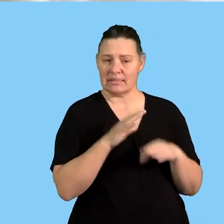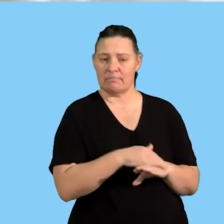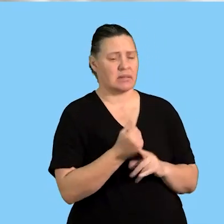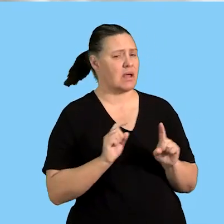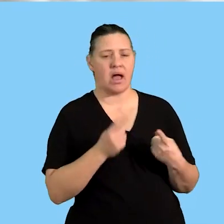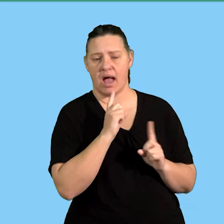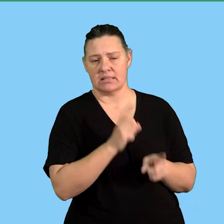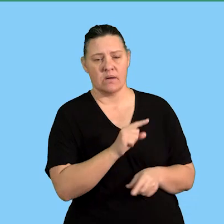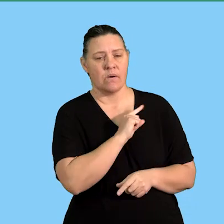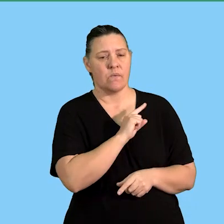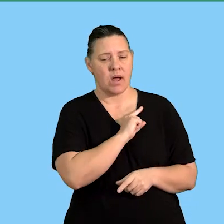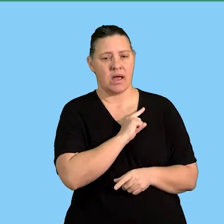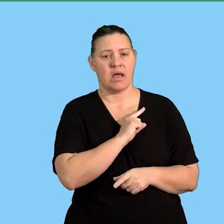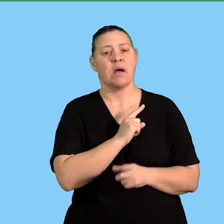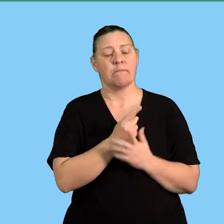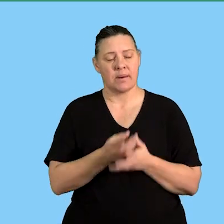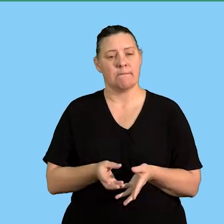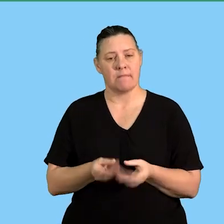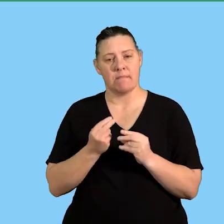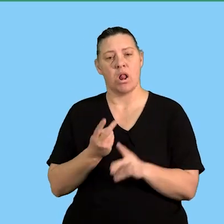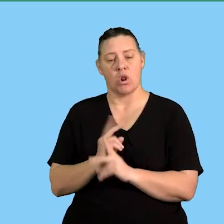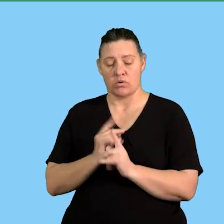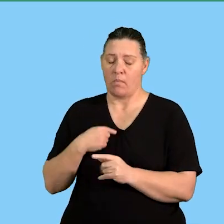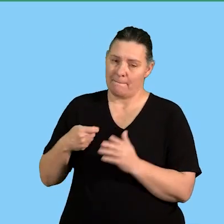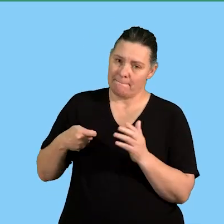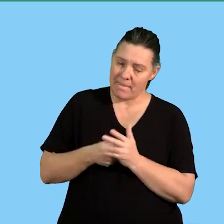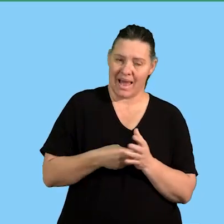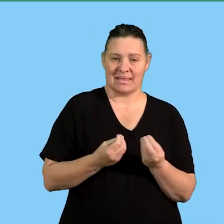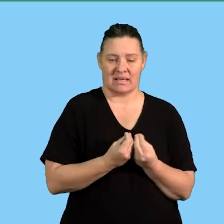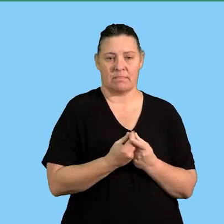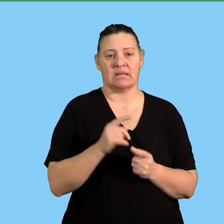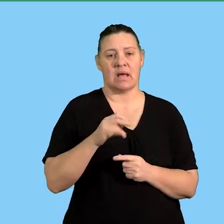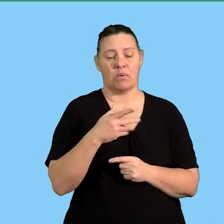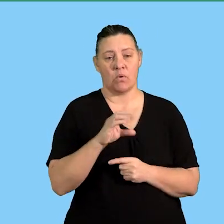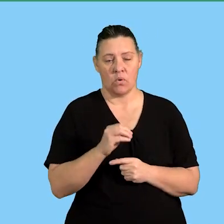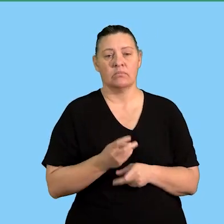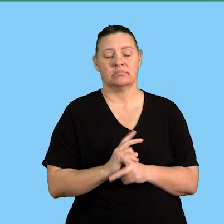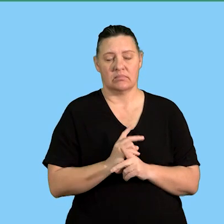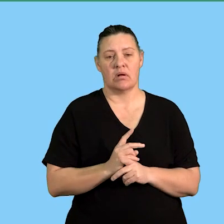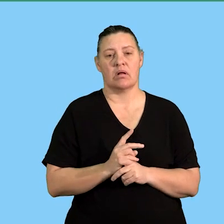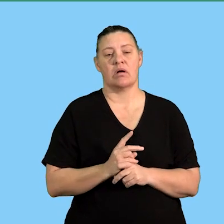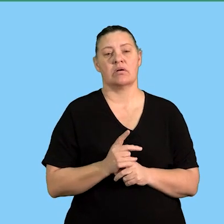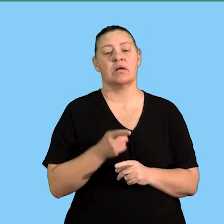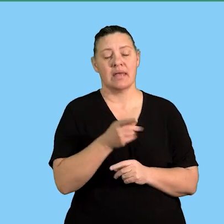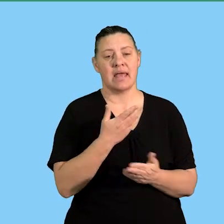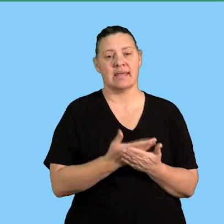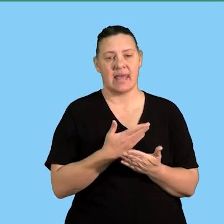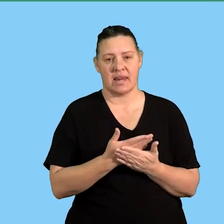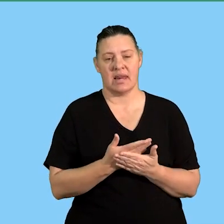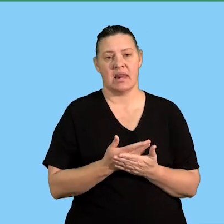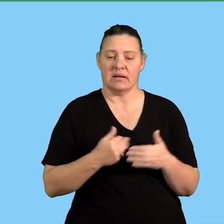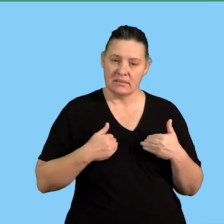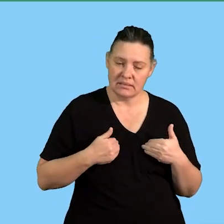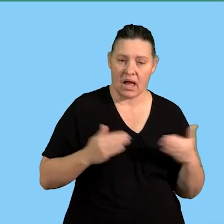the answer, because here we are talking about acquiring a loan for an asset. But Thabo here is acquiring a loan so that he can be